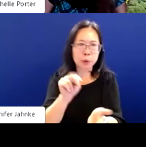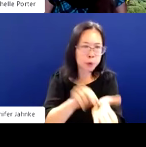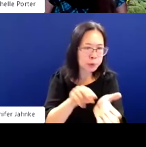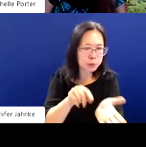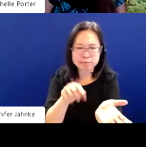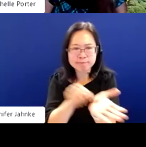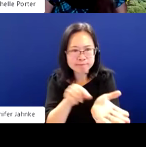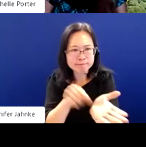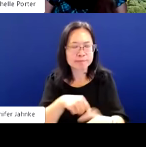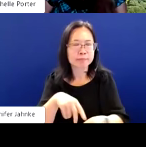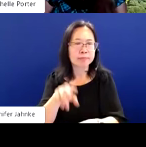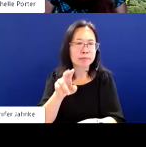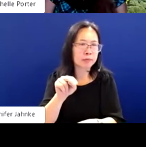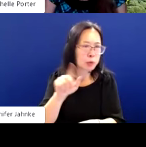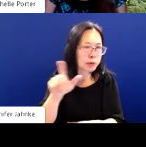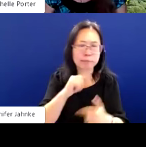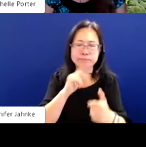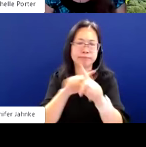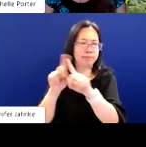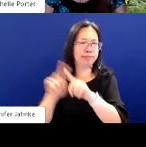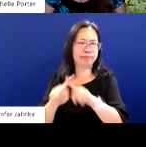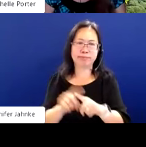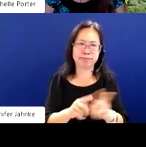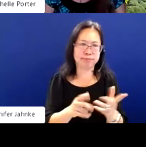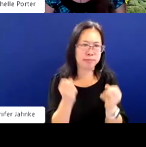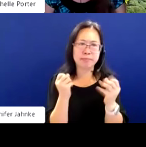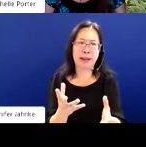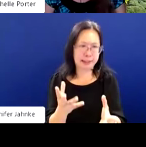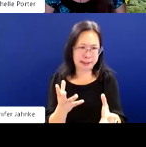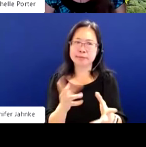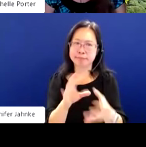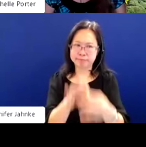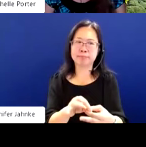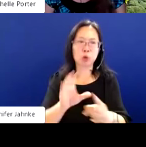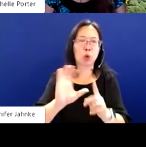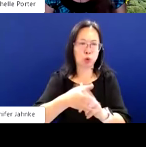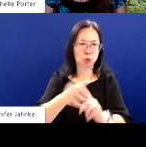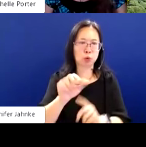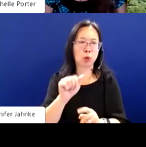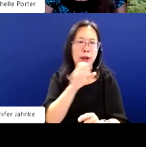etc., all of these things contribute to cultural ageism.